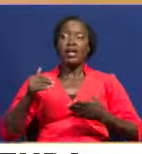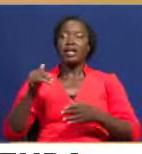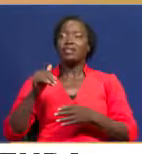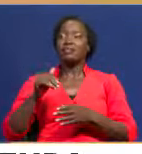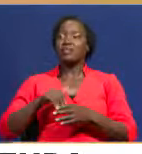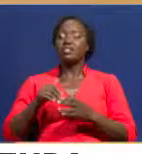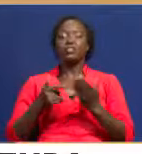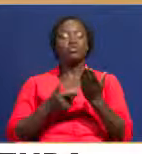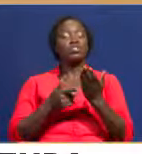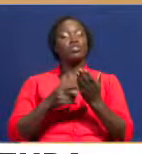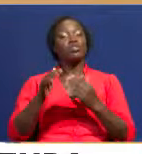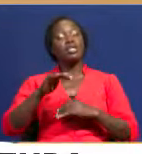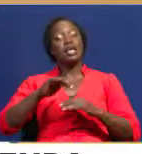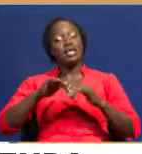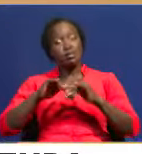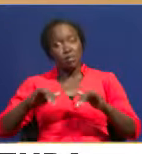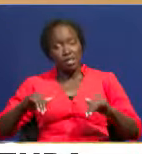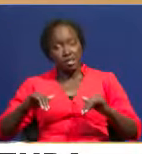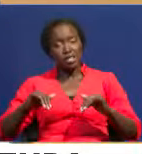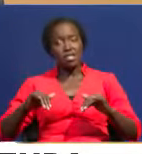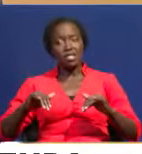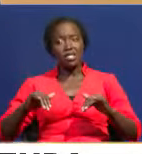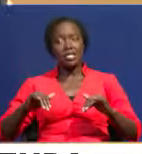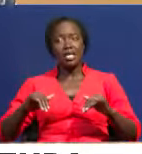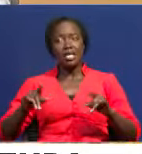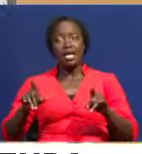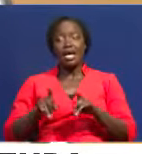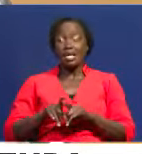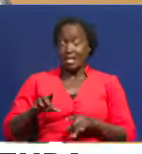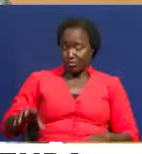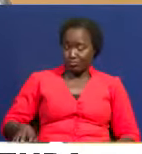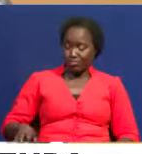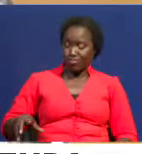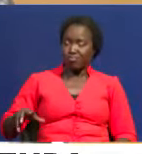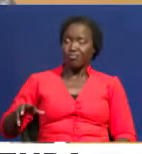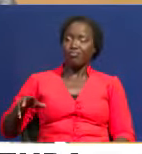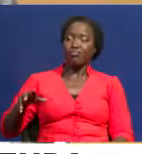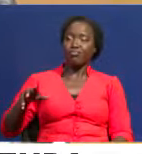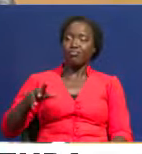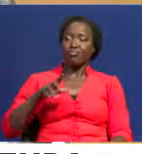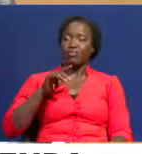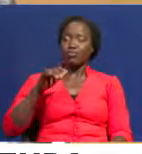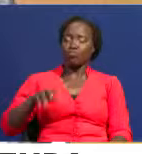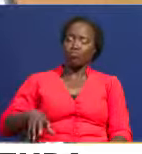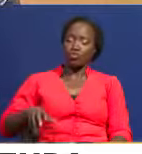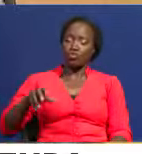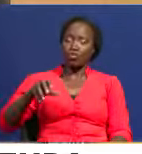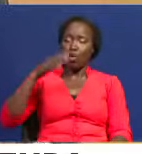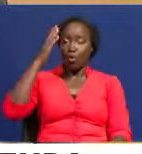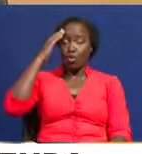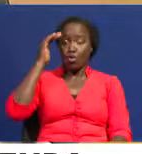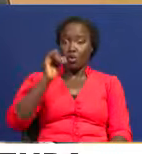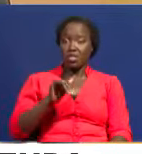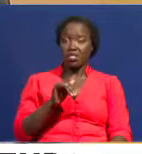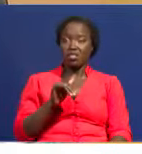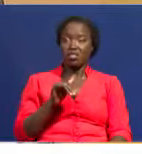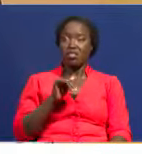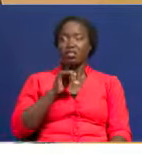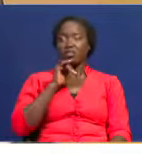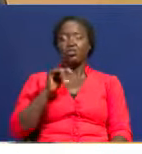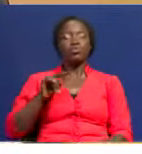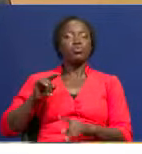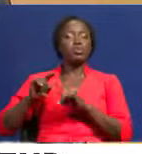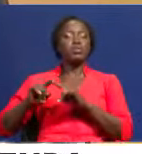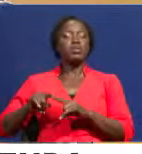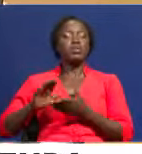into digital avenues as they are at tender ages. So they grow up knowing that I don't need to depend